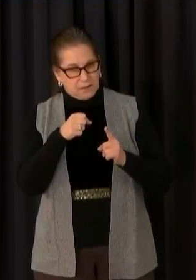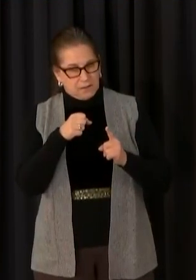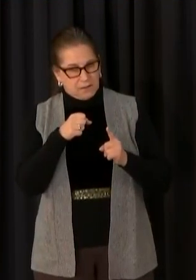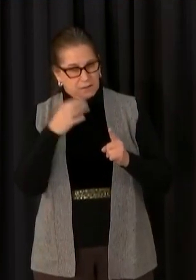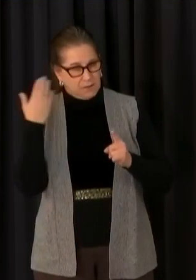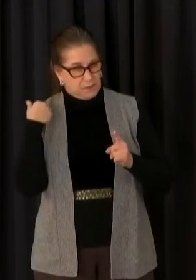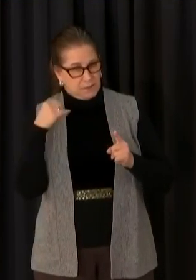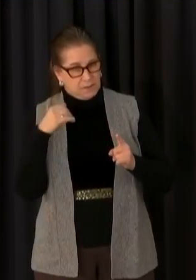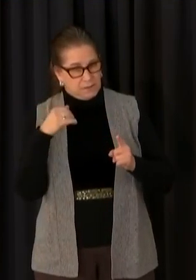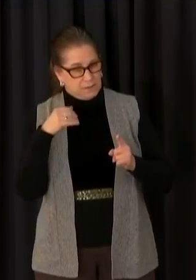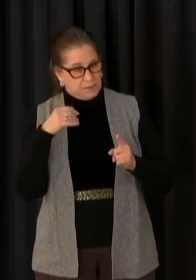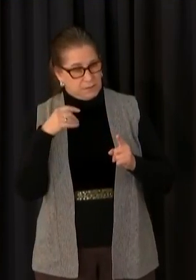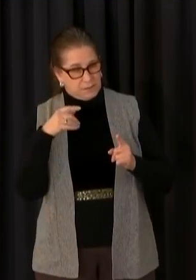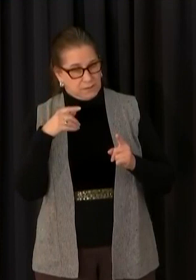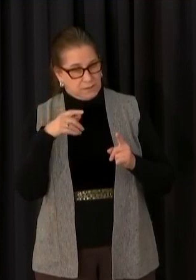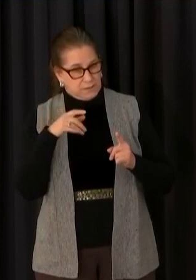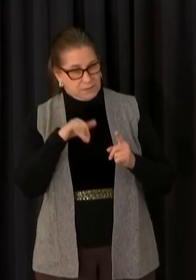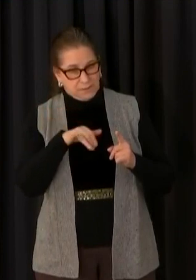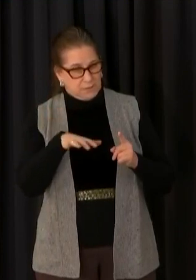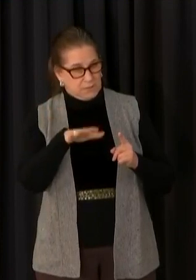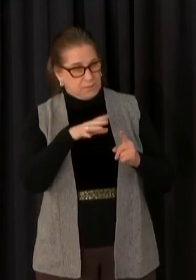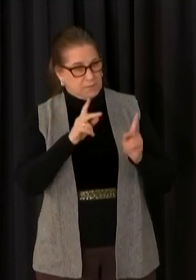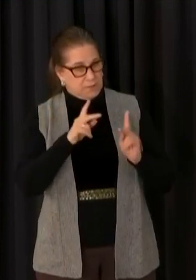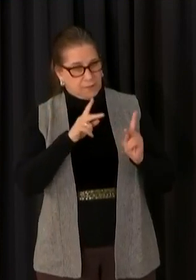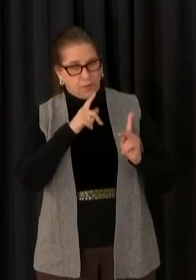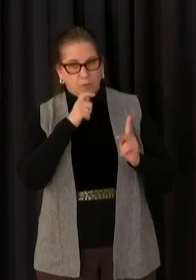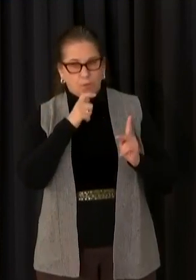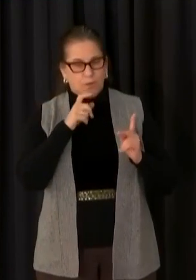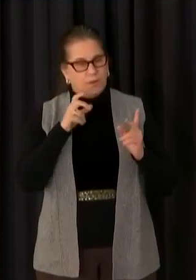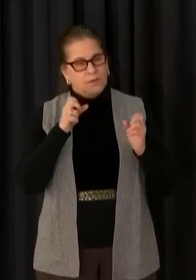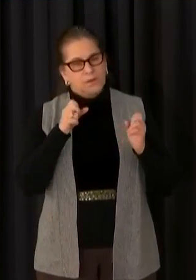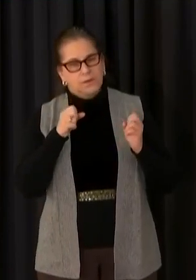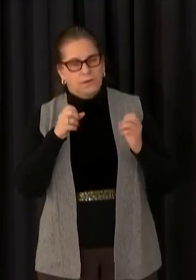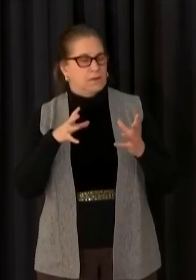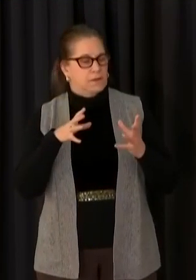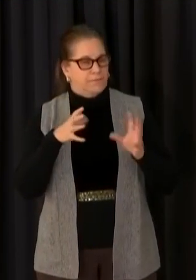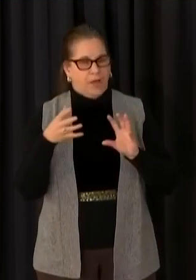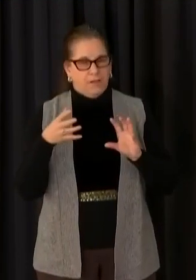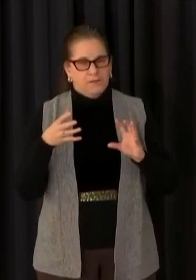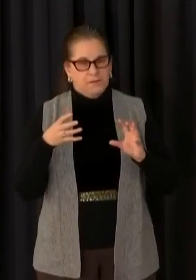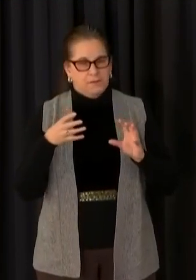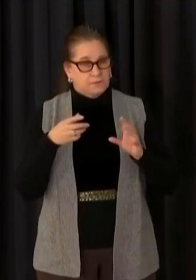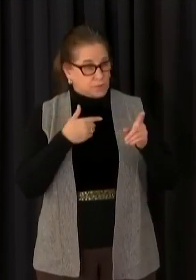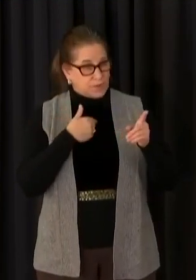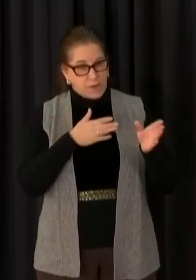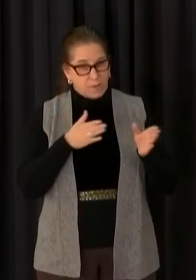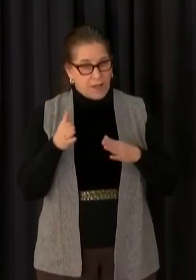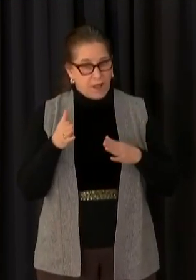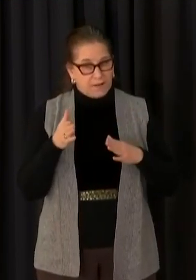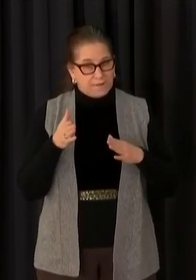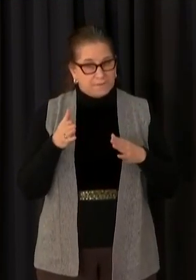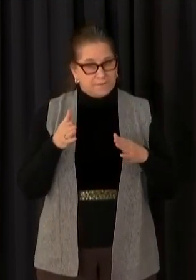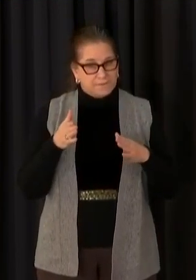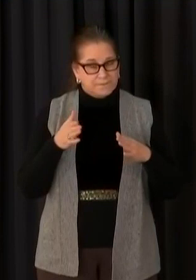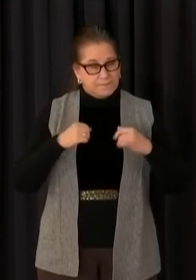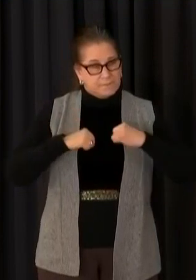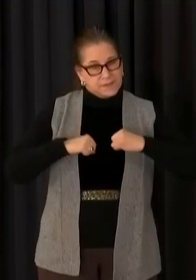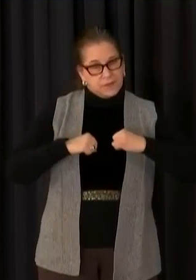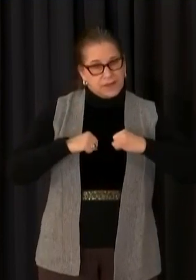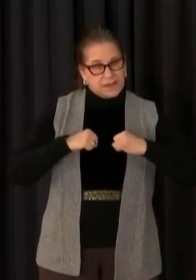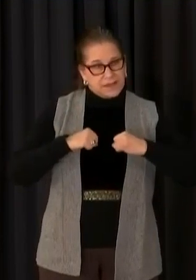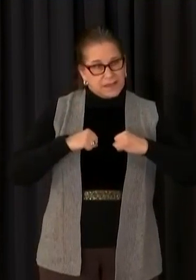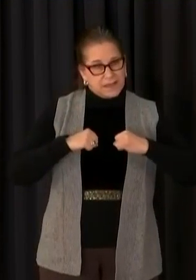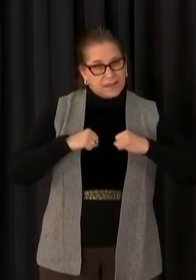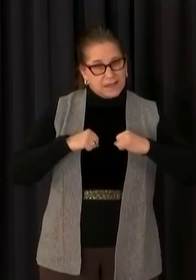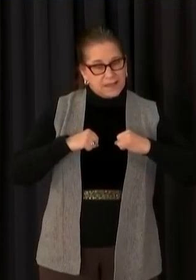some court records. One, do you have any plans to beef up the security around for yourself? And two,